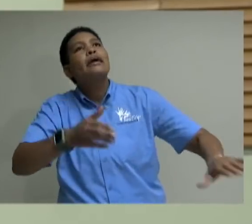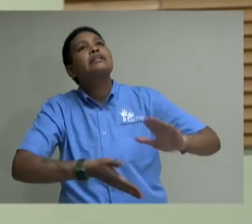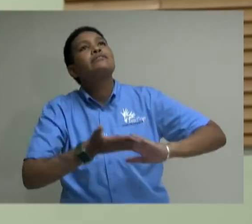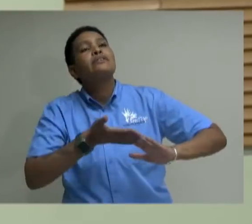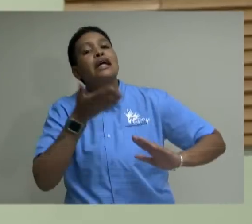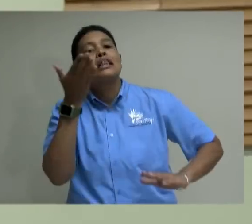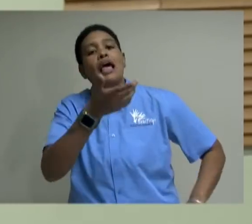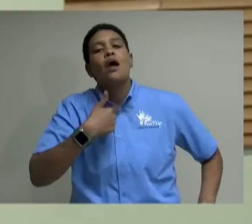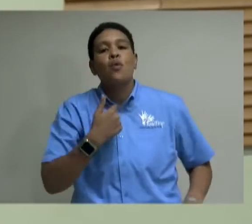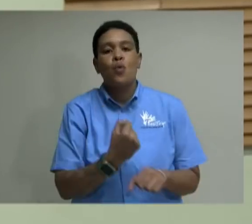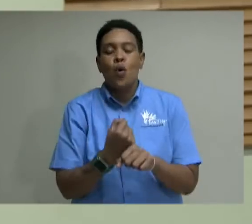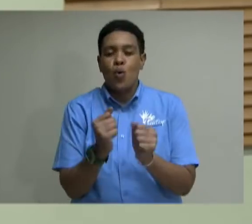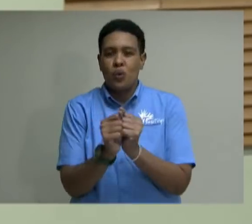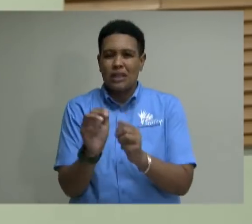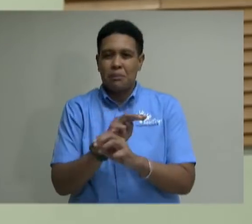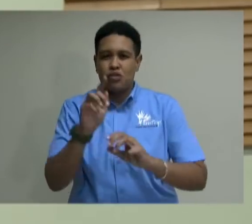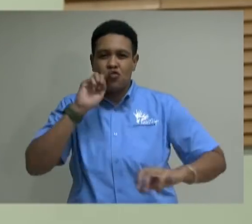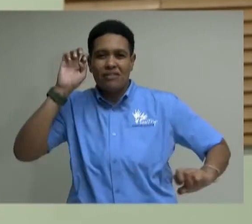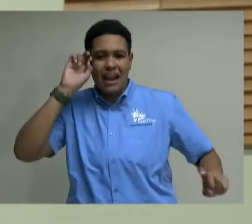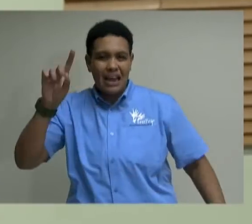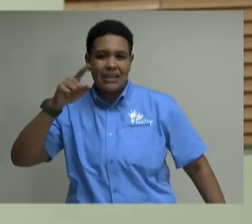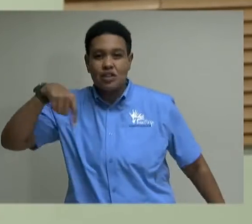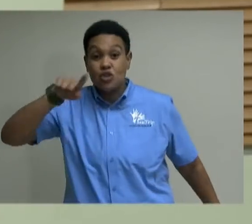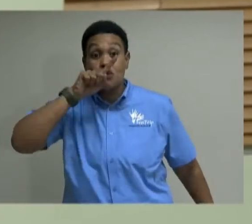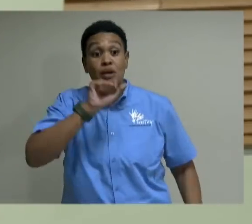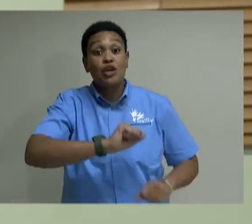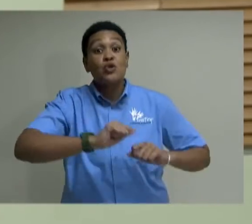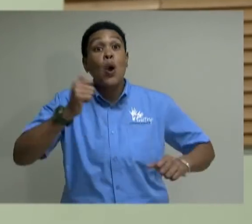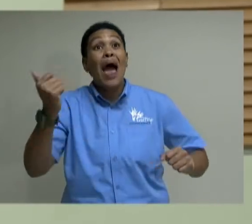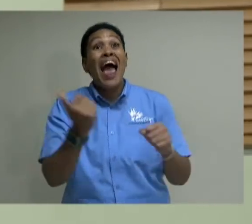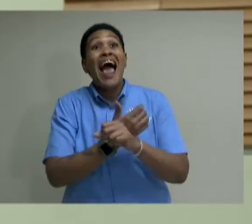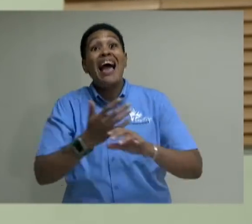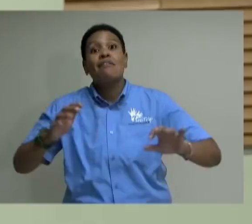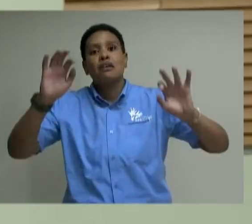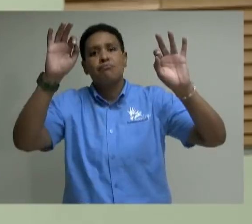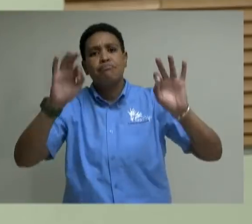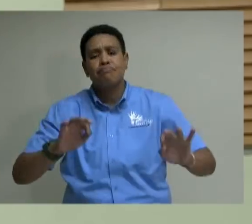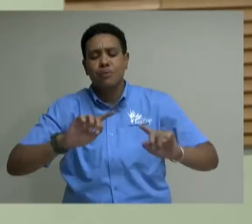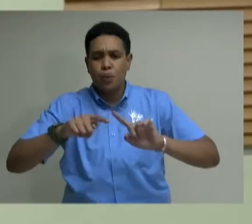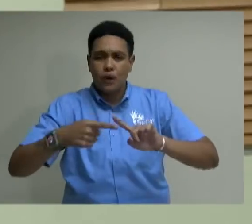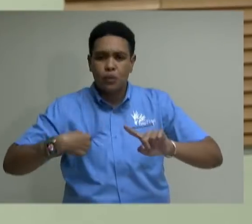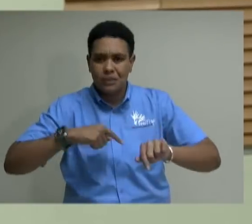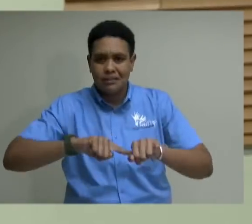and we're working with the Ministry of Education to ensure that everything goes well when we start.